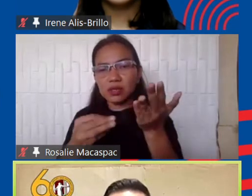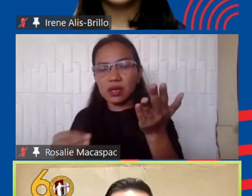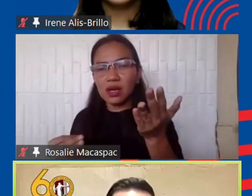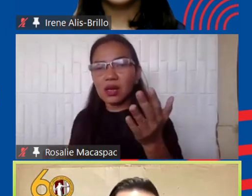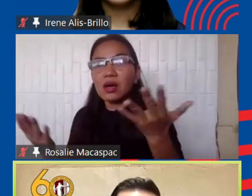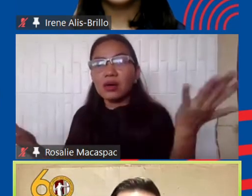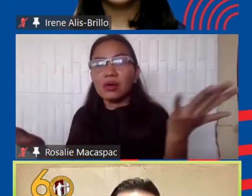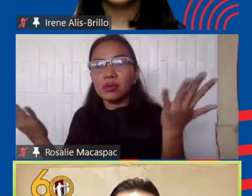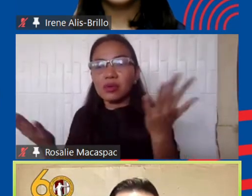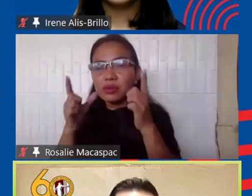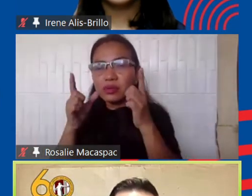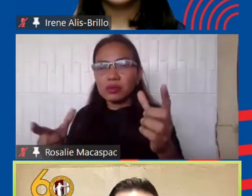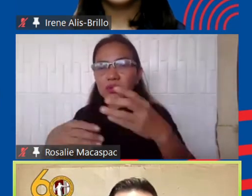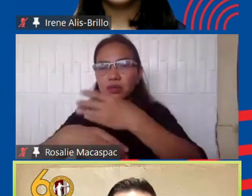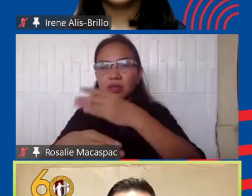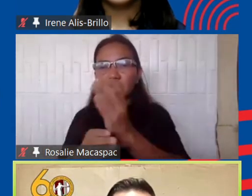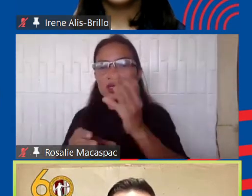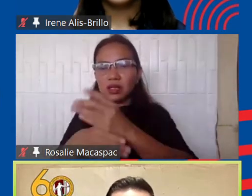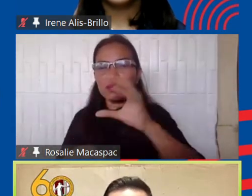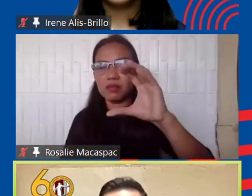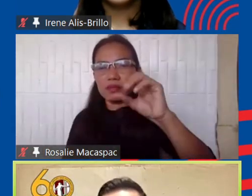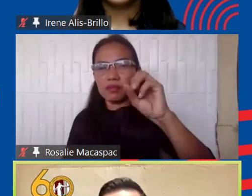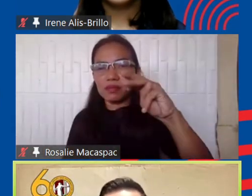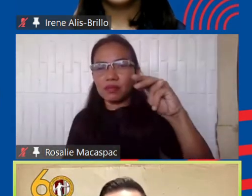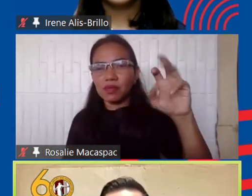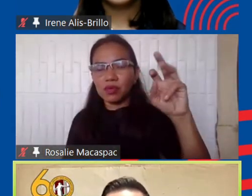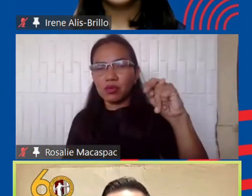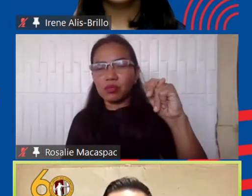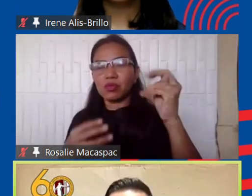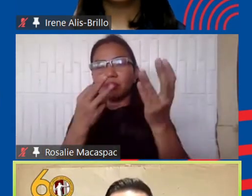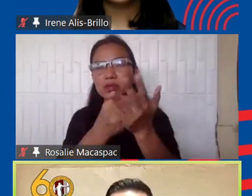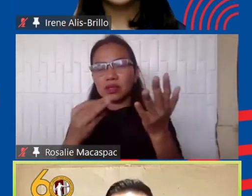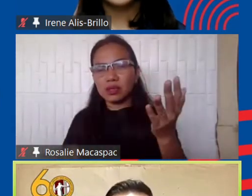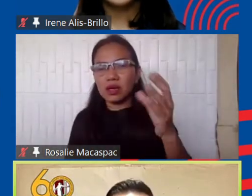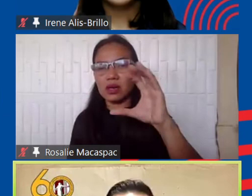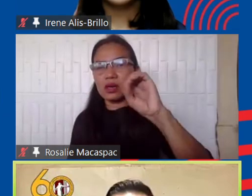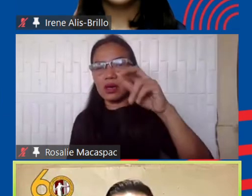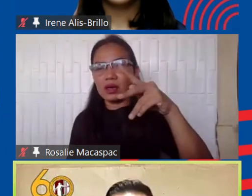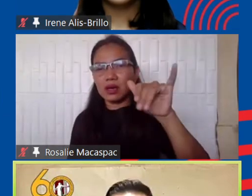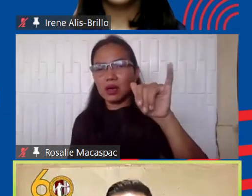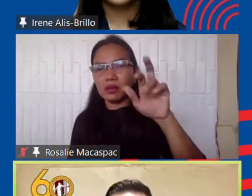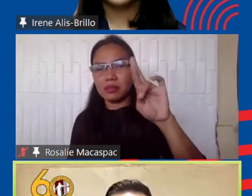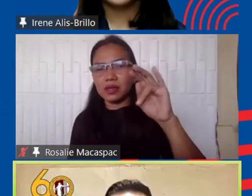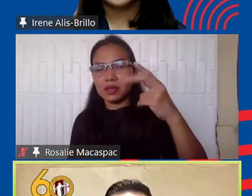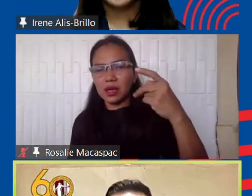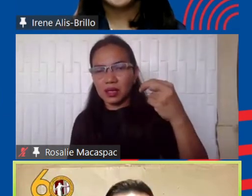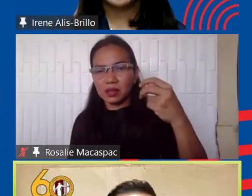look for Creative Commons materials or copyrighted materials.